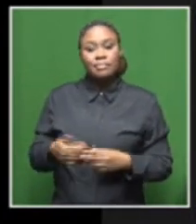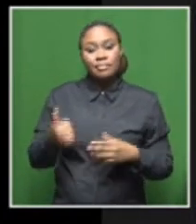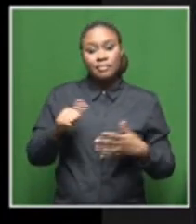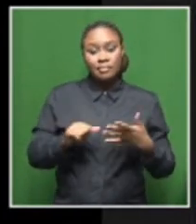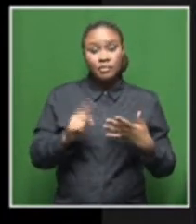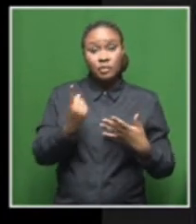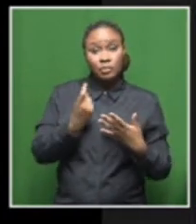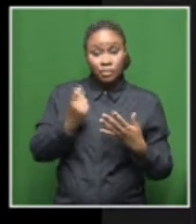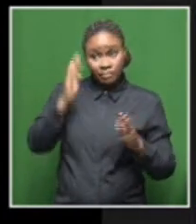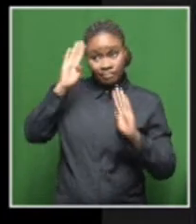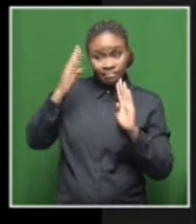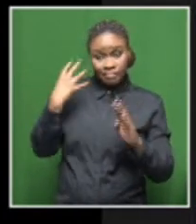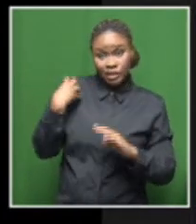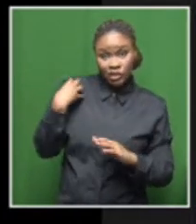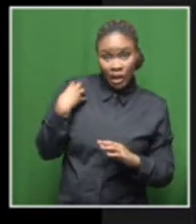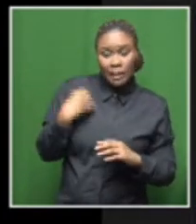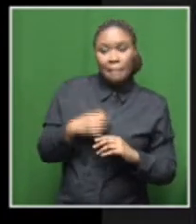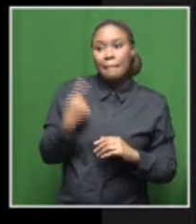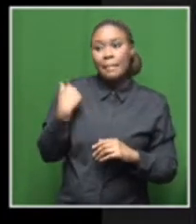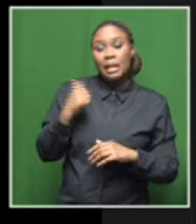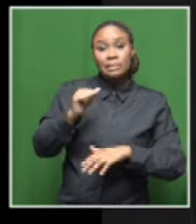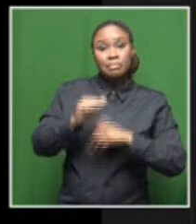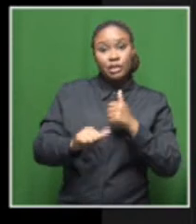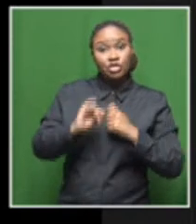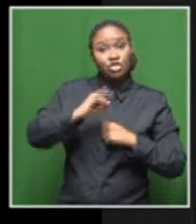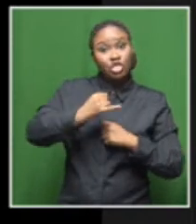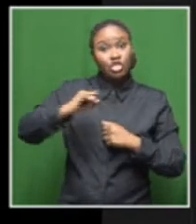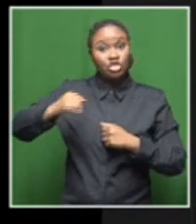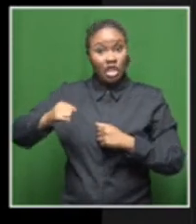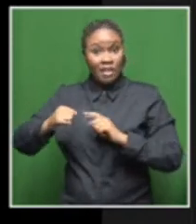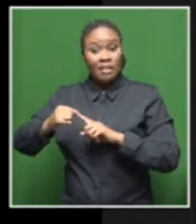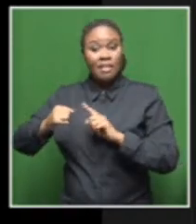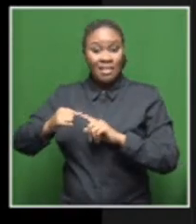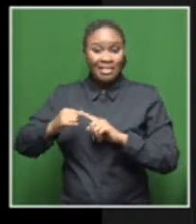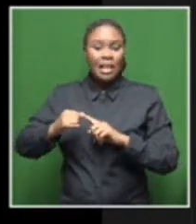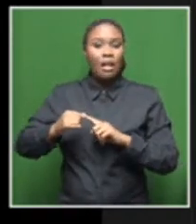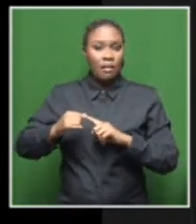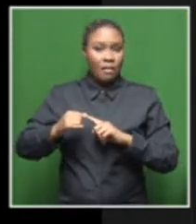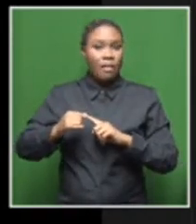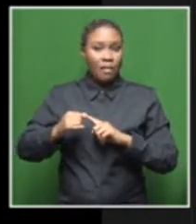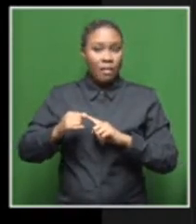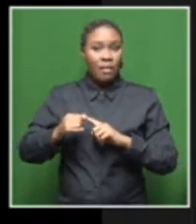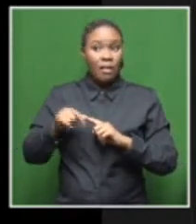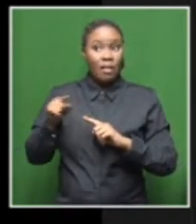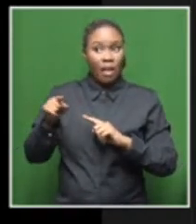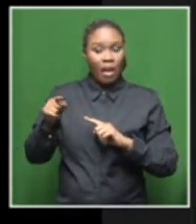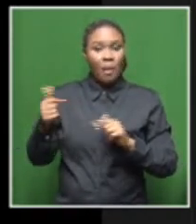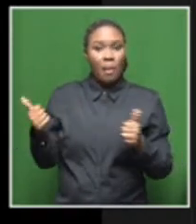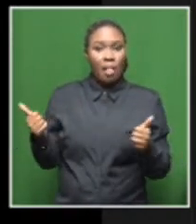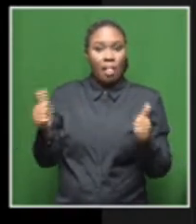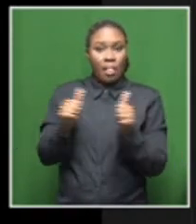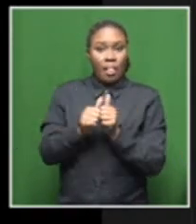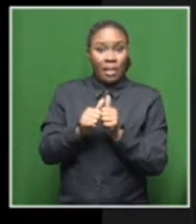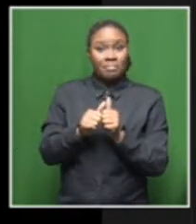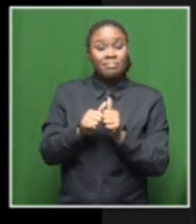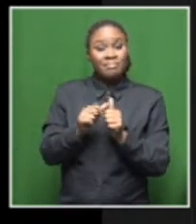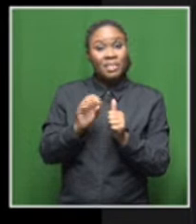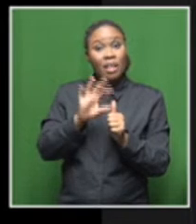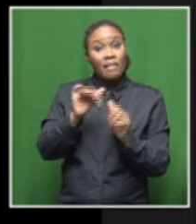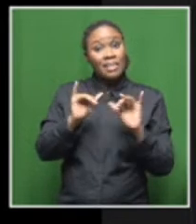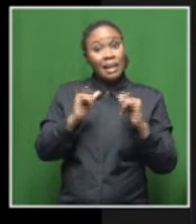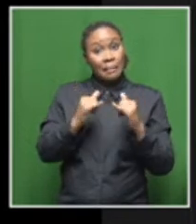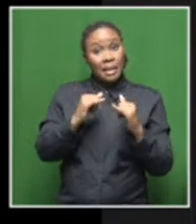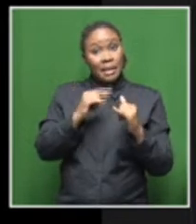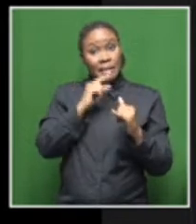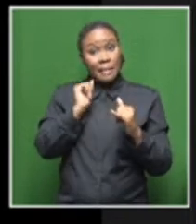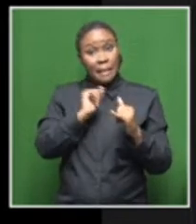J&J has announced last month that it's going to close a vaccine licensing deal with South African group, a company called